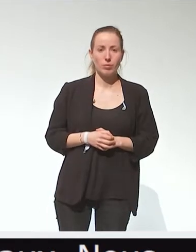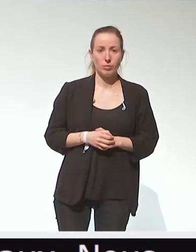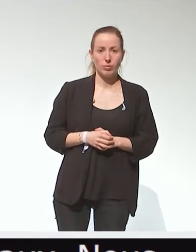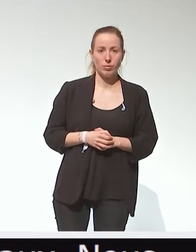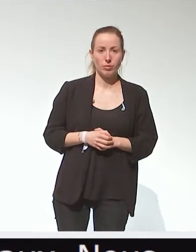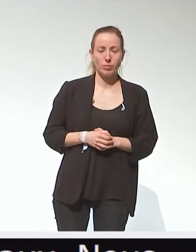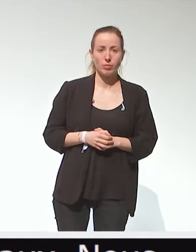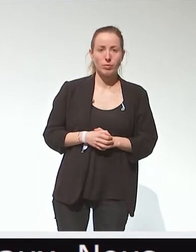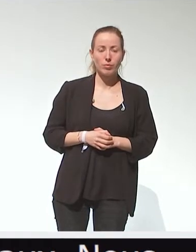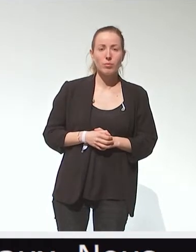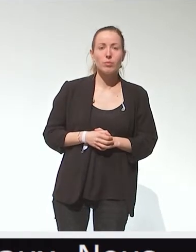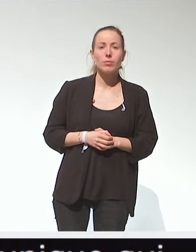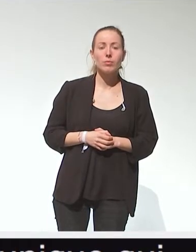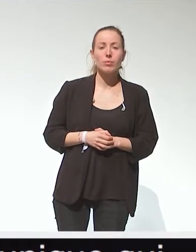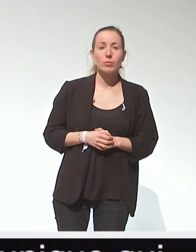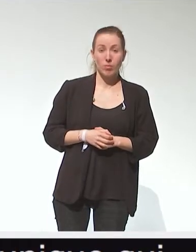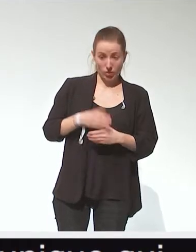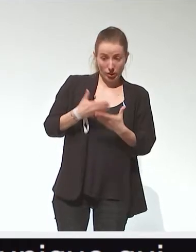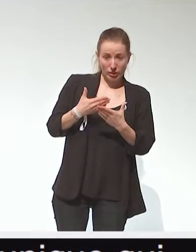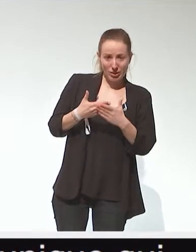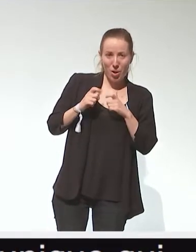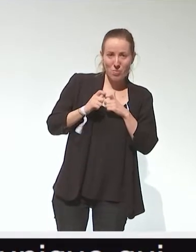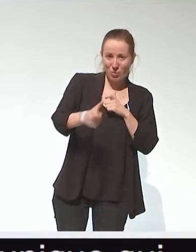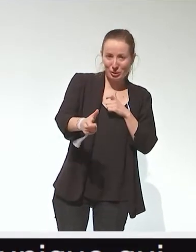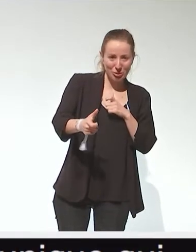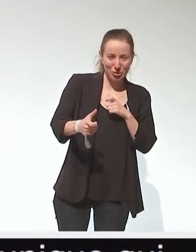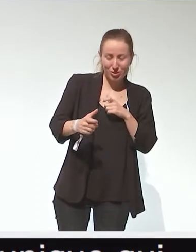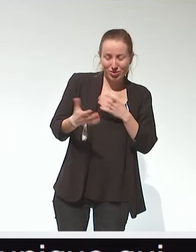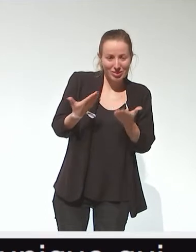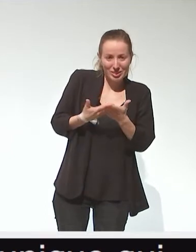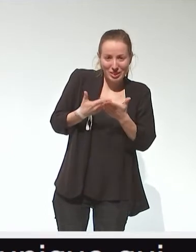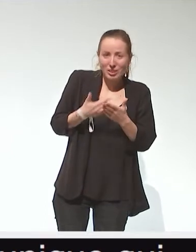system which simplifies their journey. And